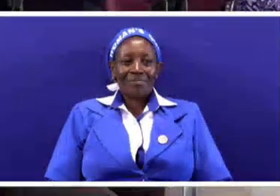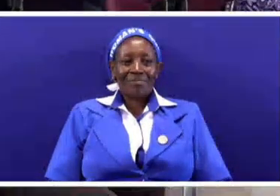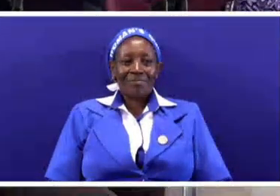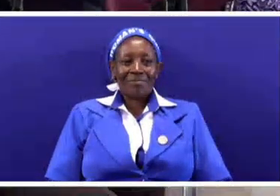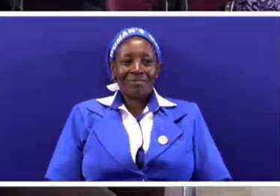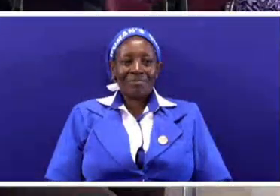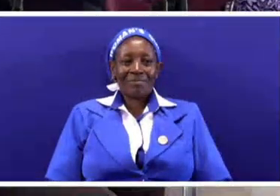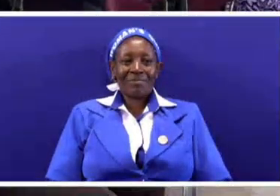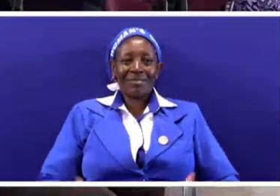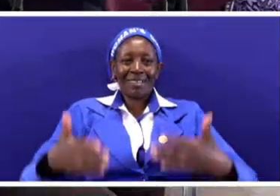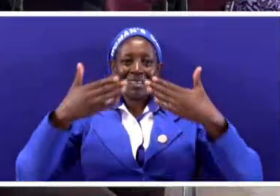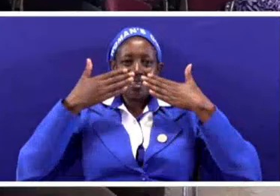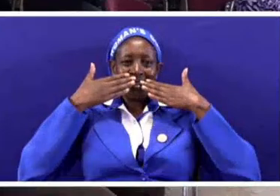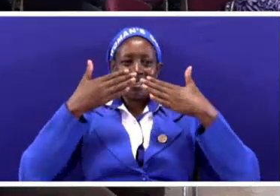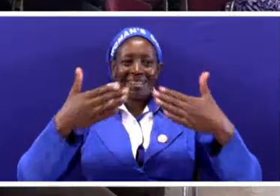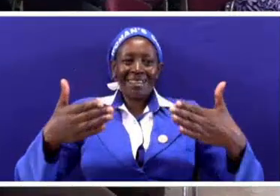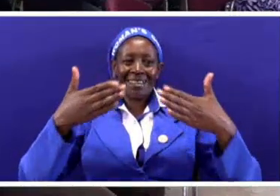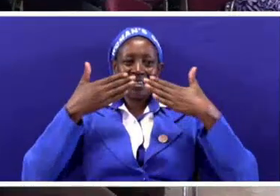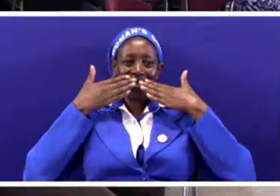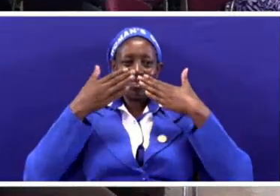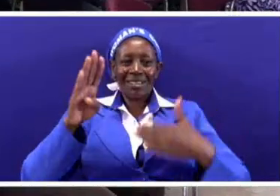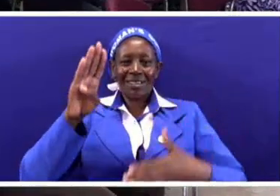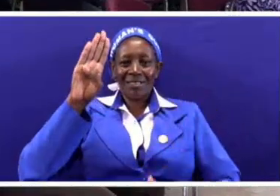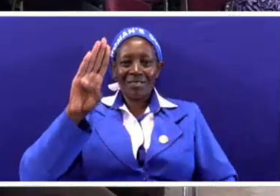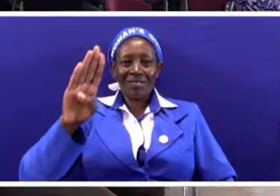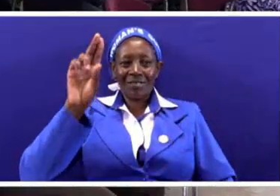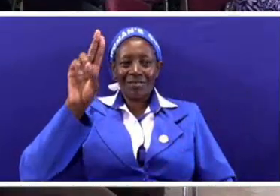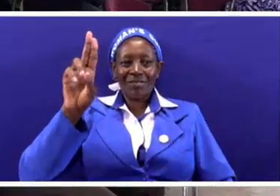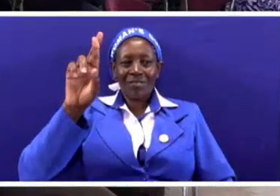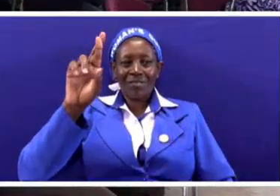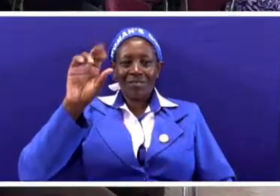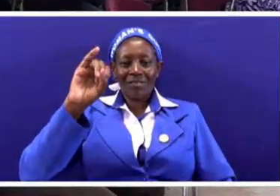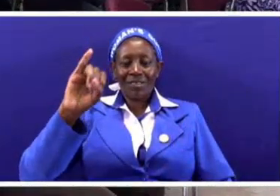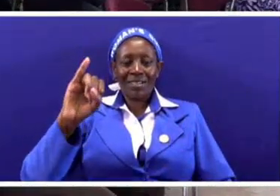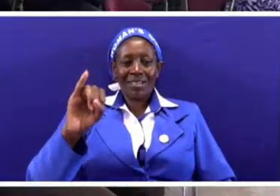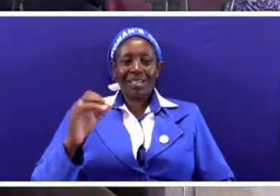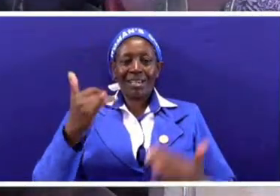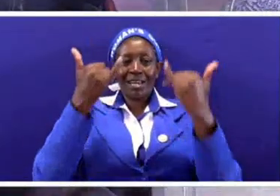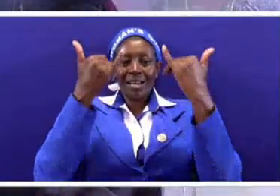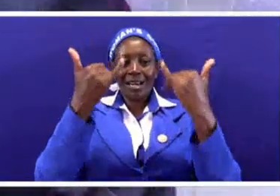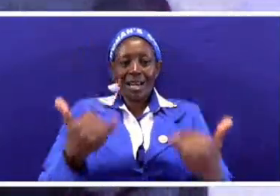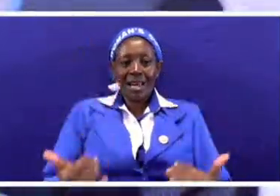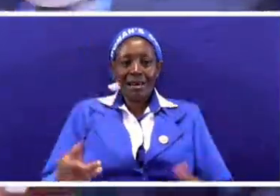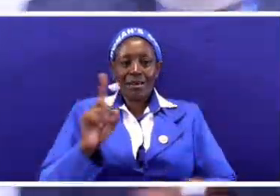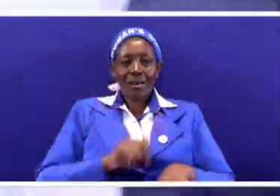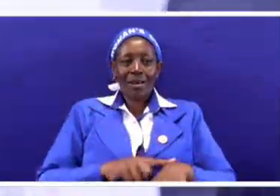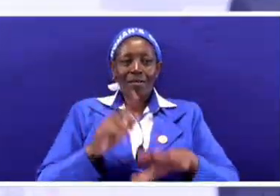Wow, thank you, Dr. Furi. Now we invite the moderator to say a prayer to Dr. Kelvin. Moderator.